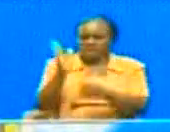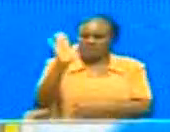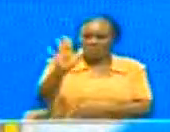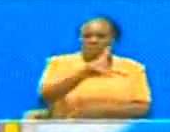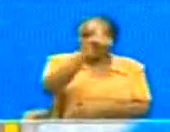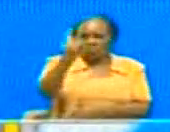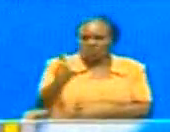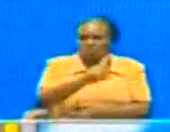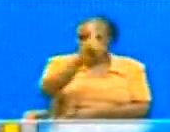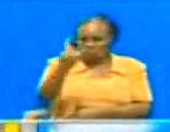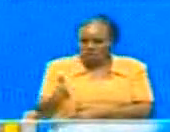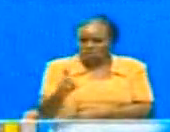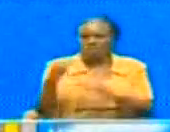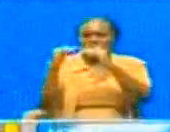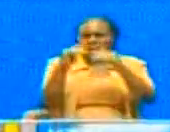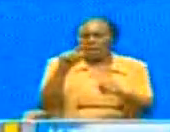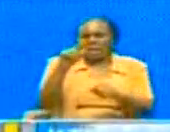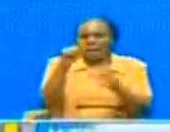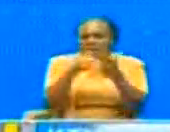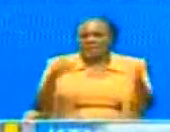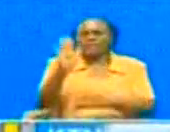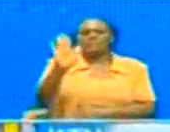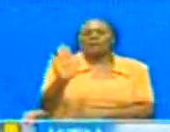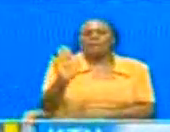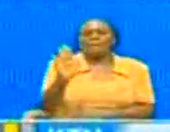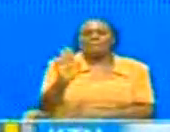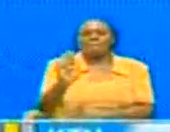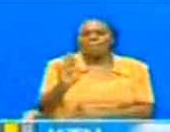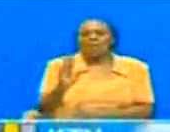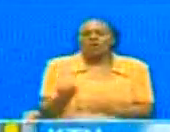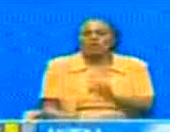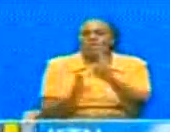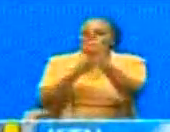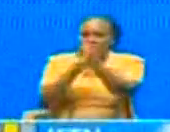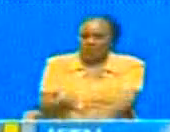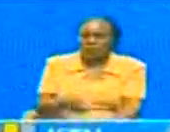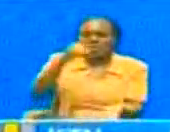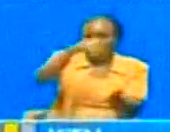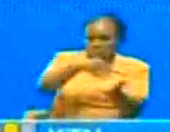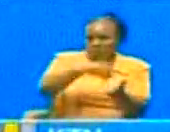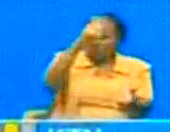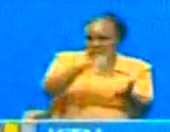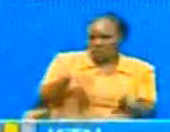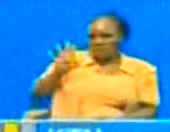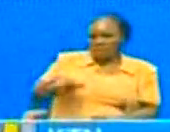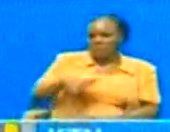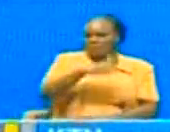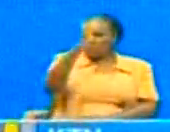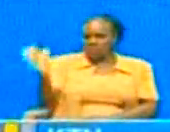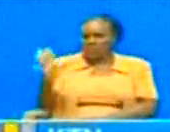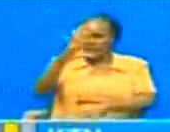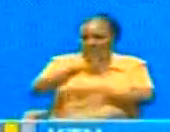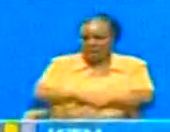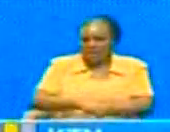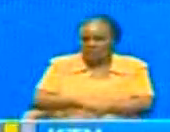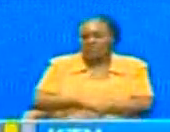questions on indictments leveled against her. The graft report included allegations that Ngilu illegally